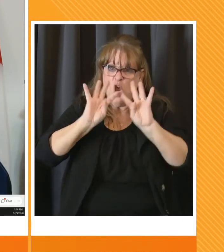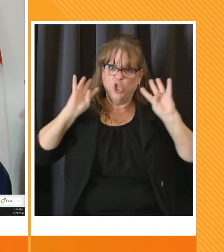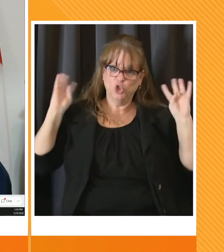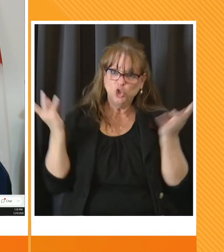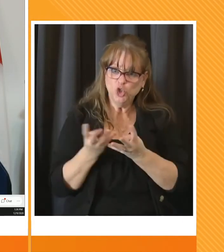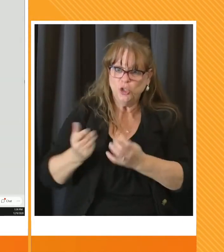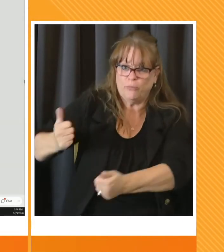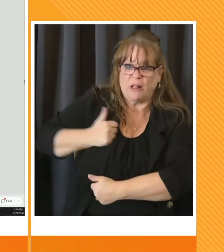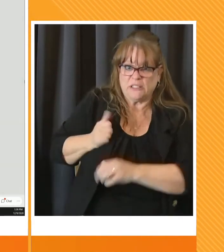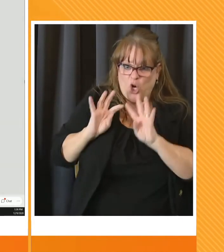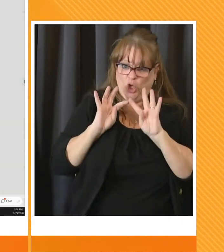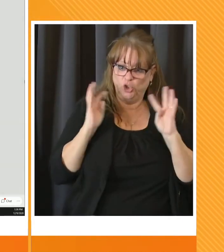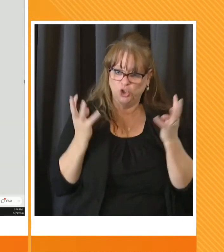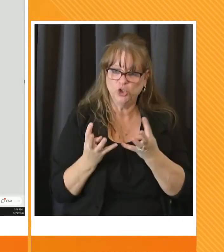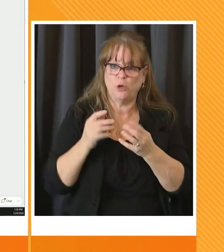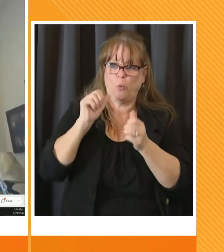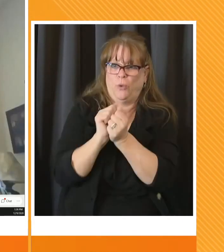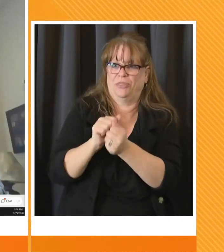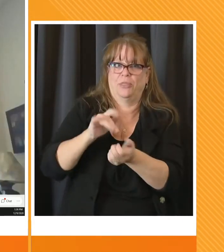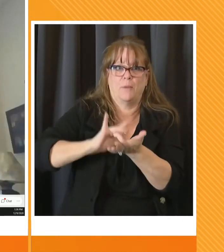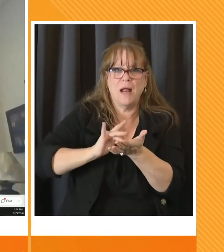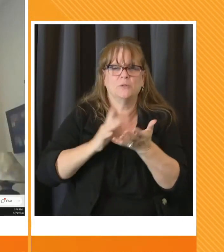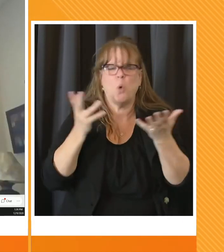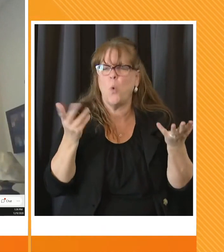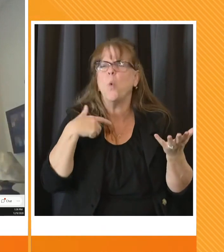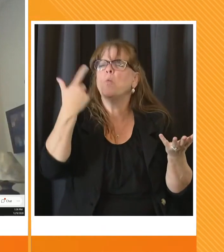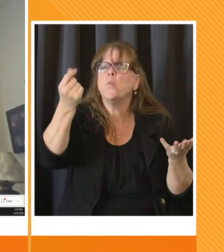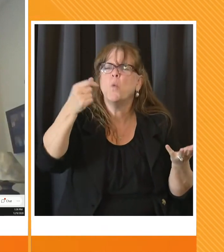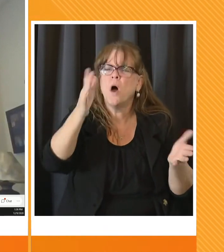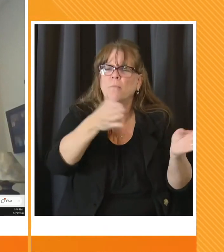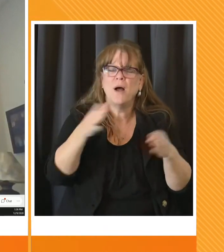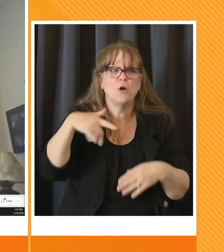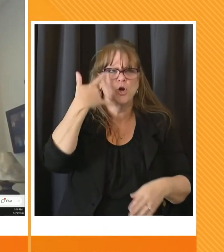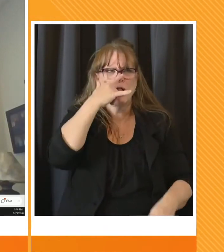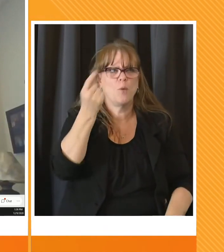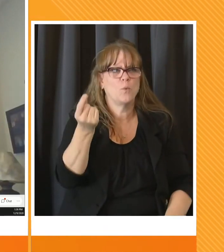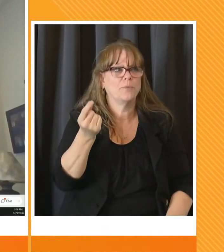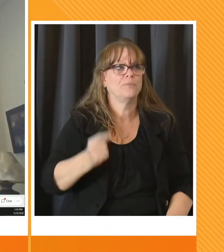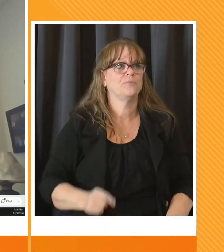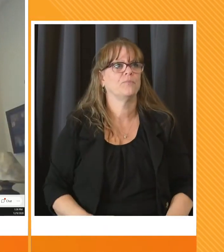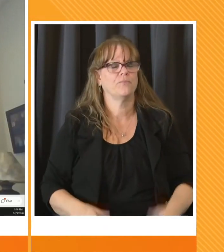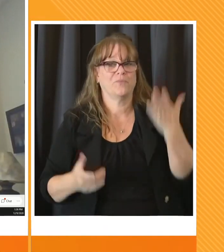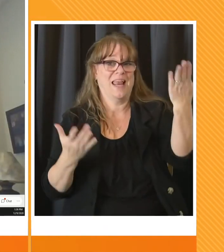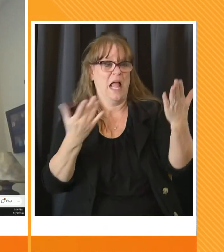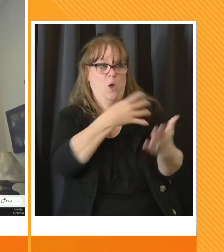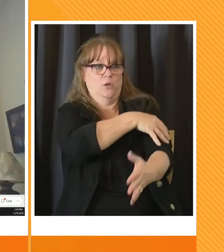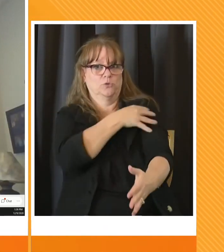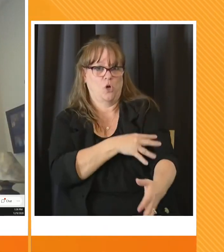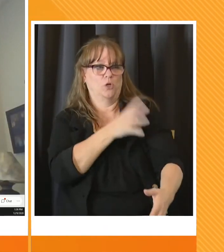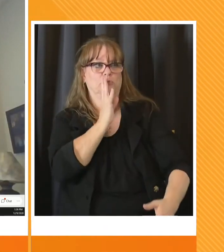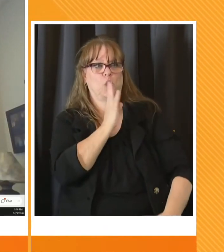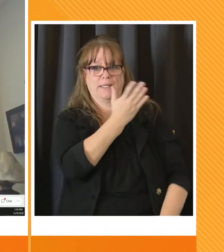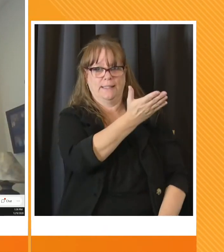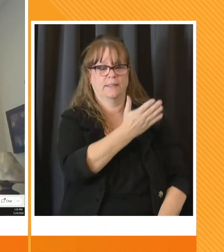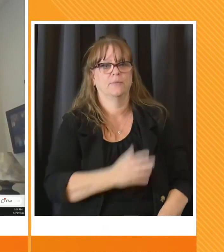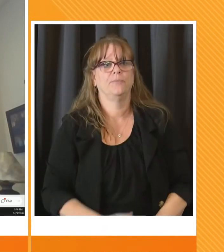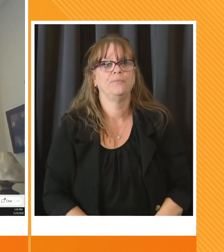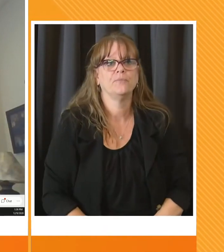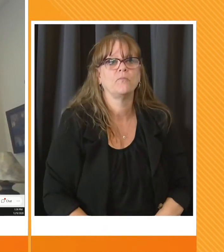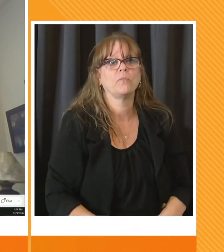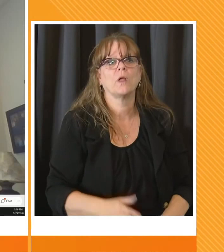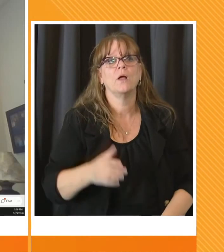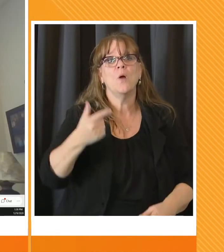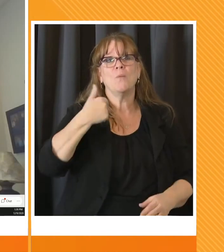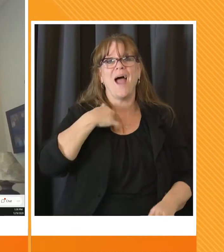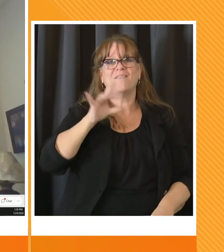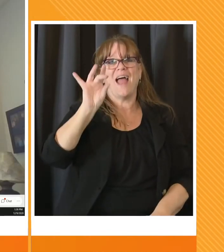General. Yes, sir. There are actually 8 facilities, 8 hubs around the state that